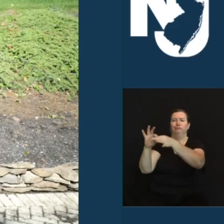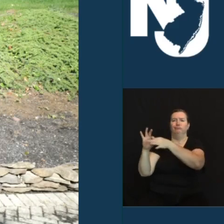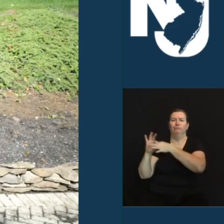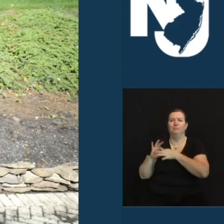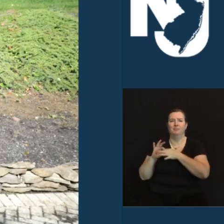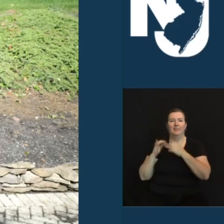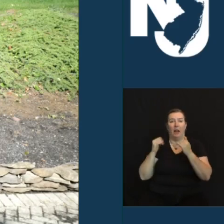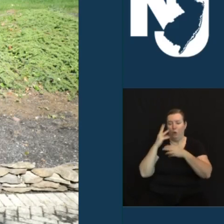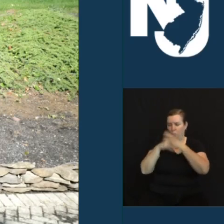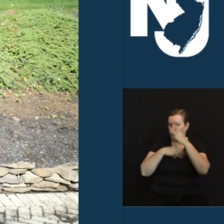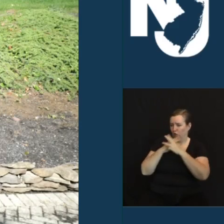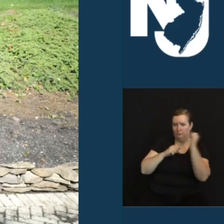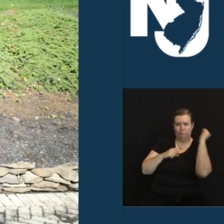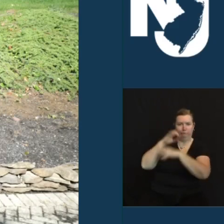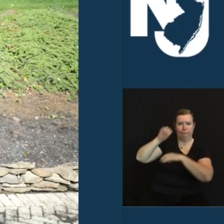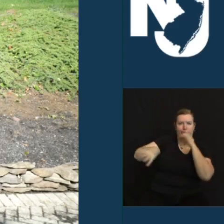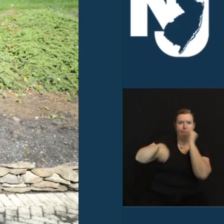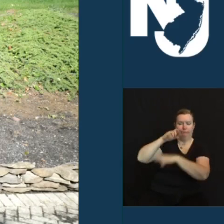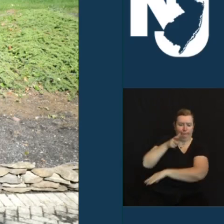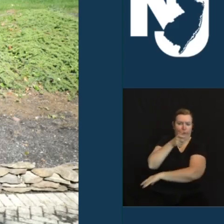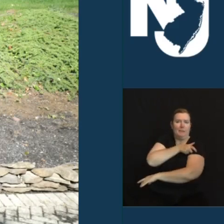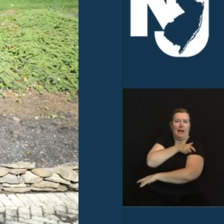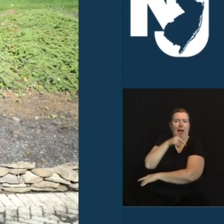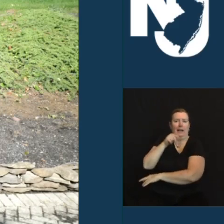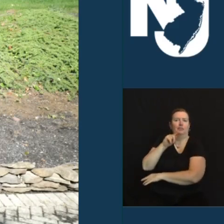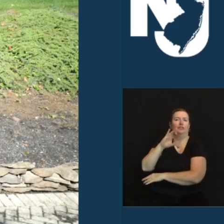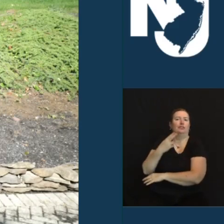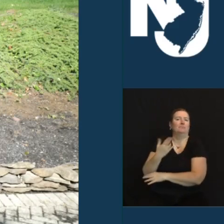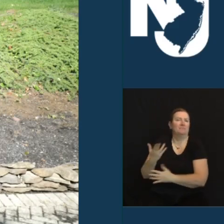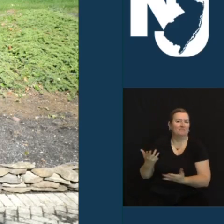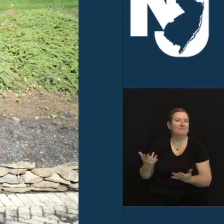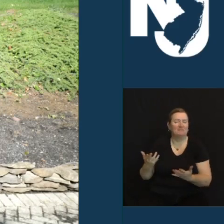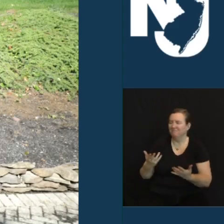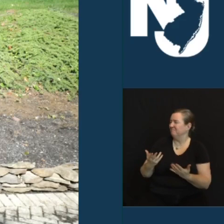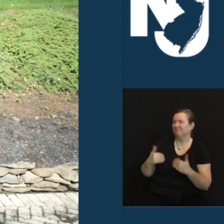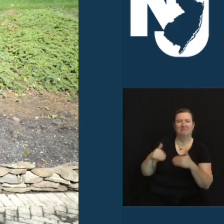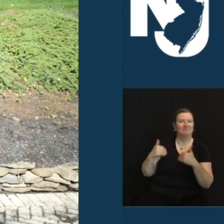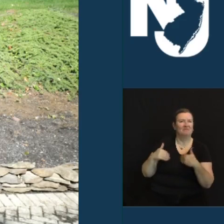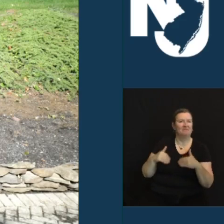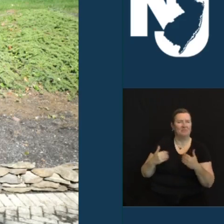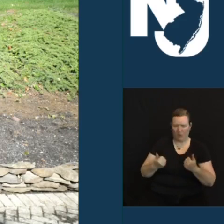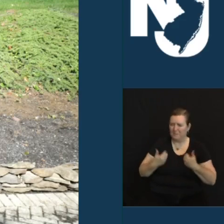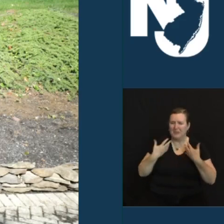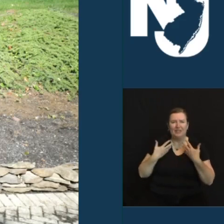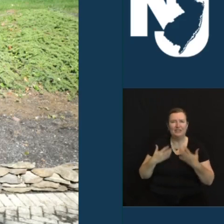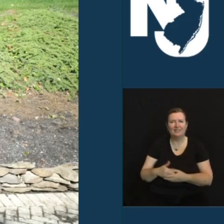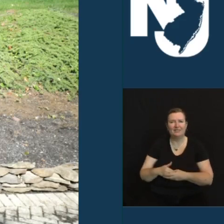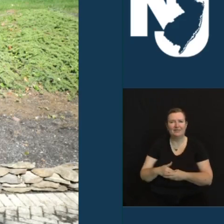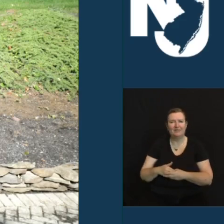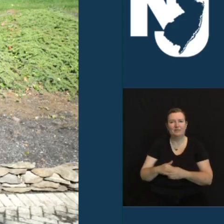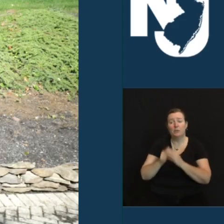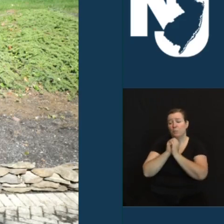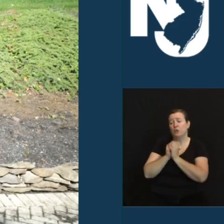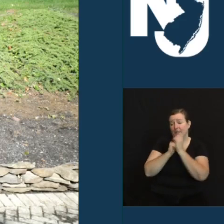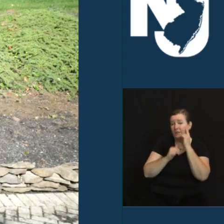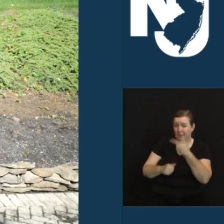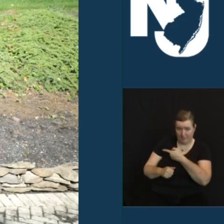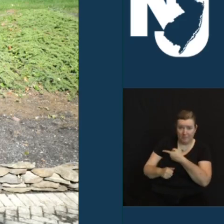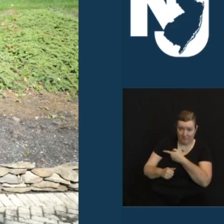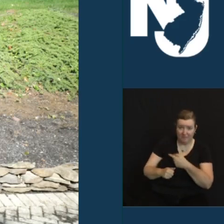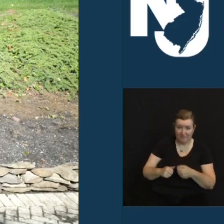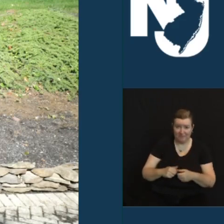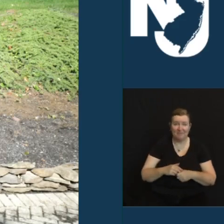So yeah. She's just an inspiration for us. God bless her. God bless her. Keep Sophia Calavito in your prayers and root for